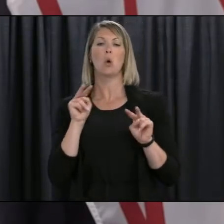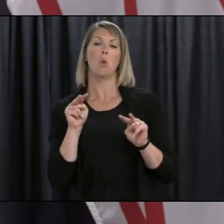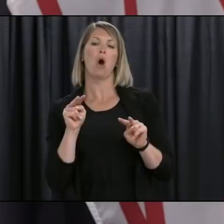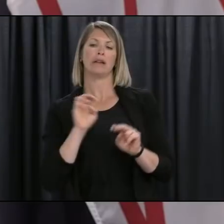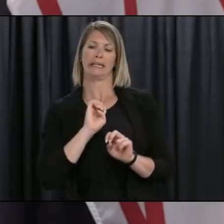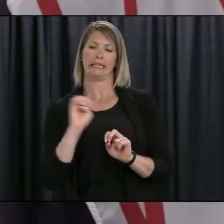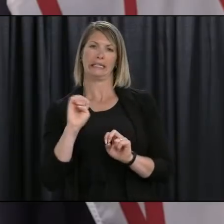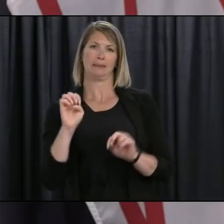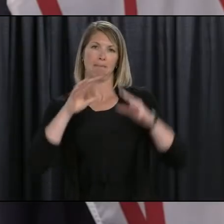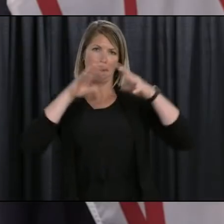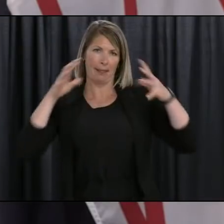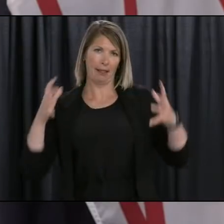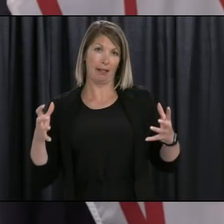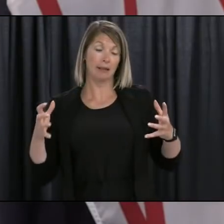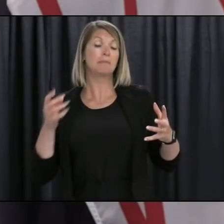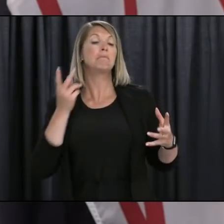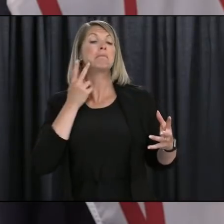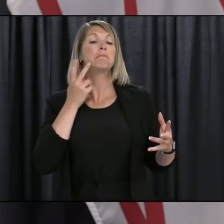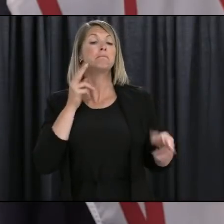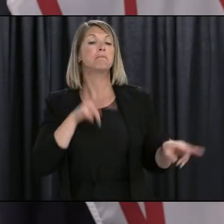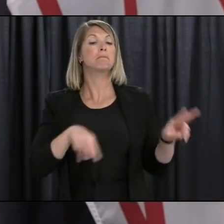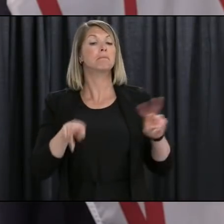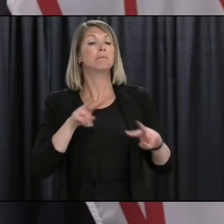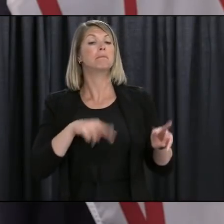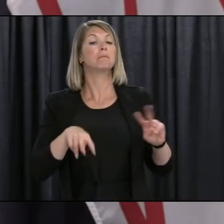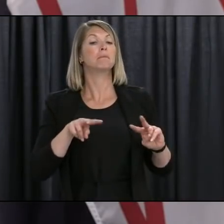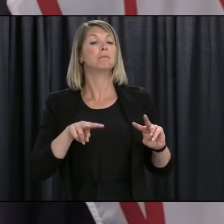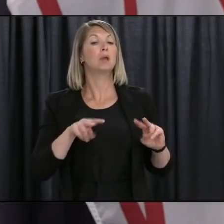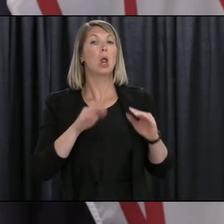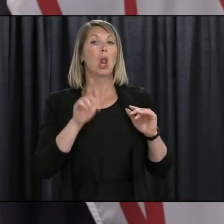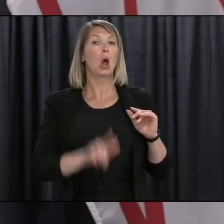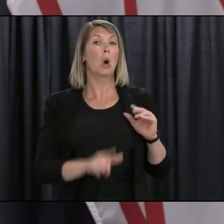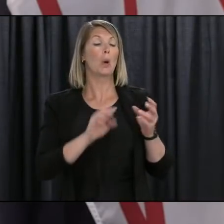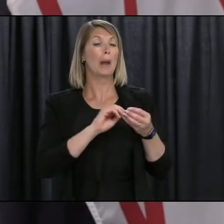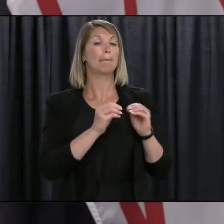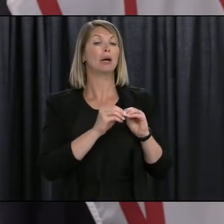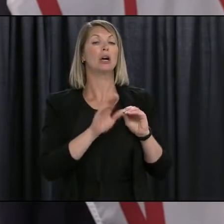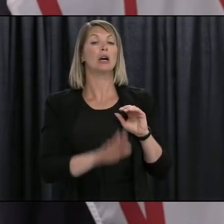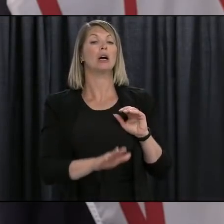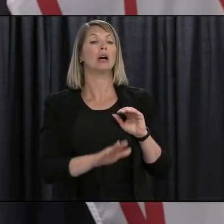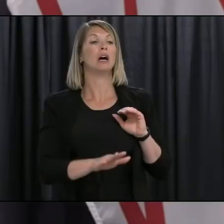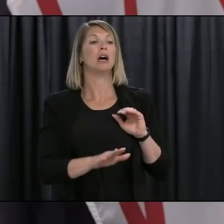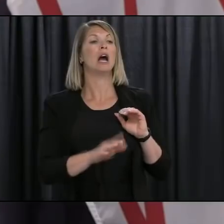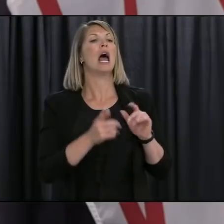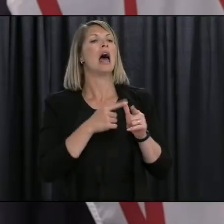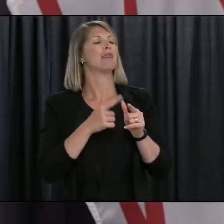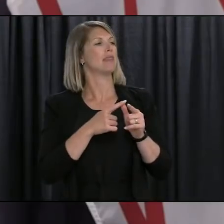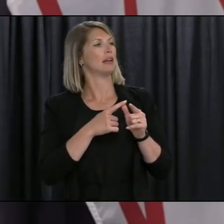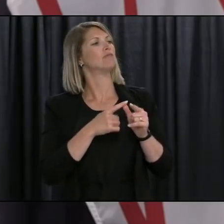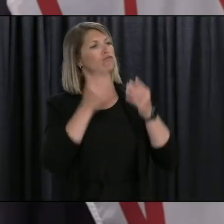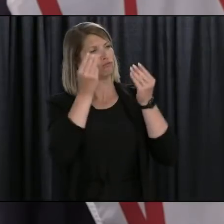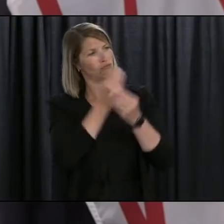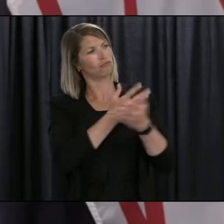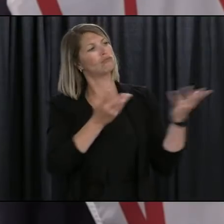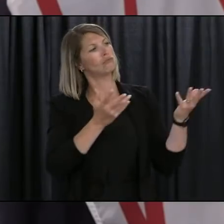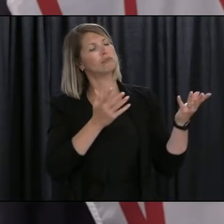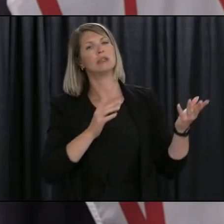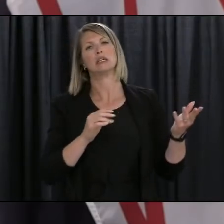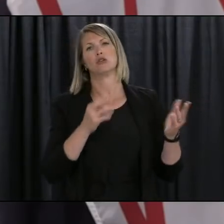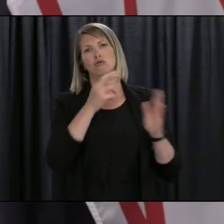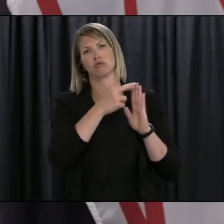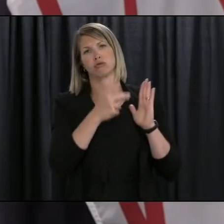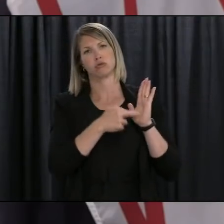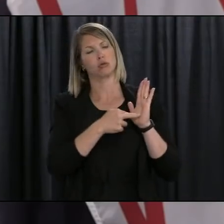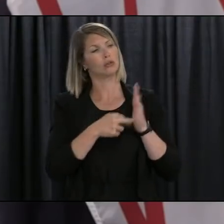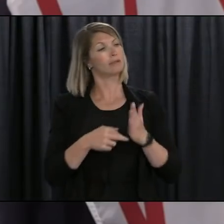bubble, and therefore if we could put similar conditions in place with the rest of Canada, then the decisions will be made at that point in time. It's a